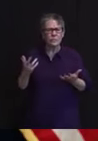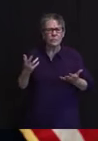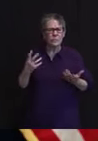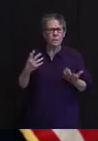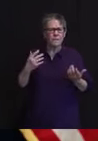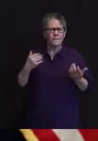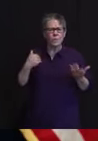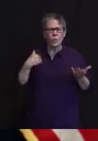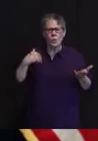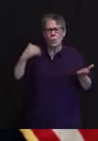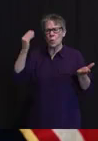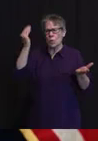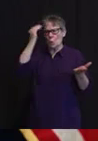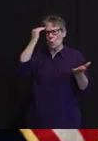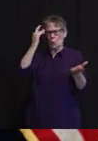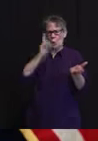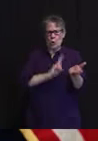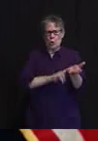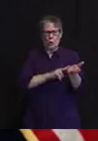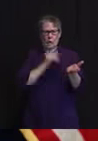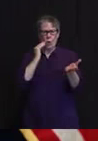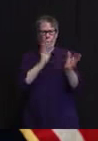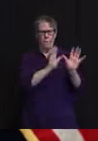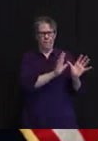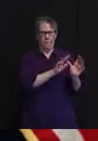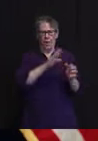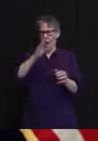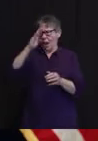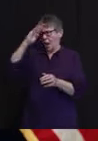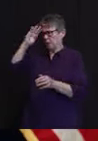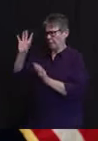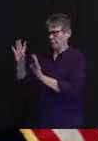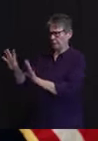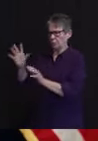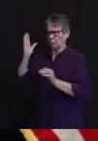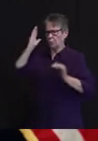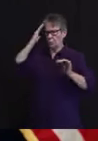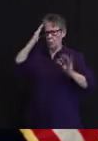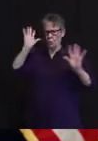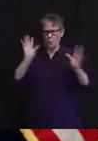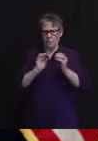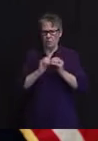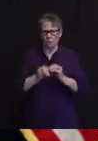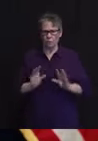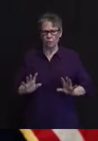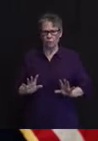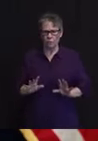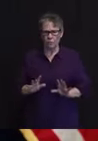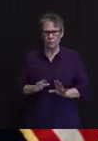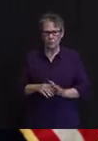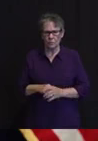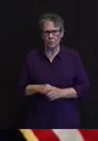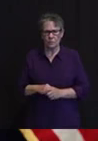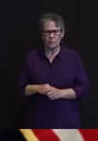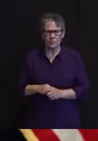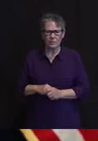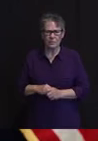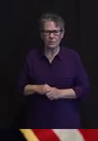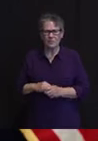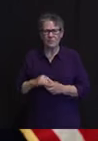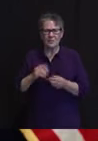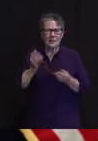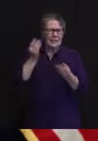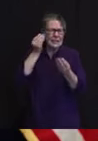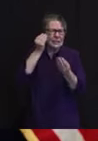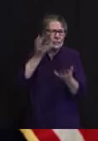So Dan, Brian, maybe we could get back to John on that one. Thank you.